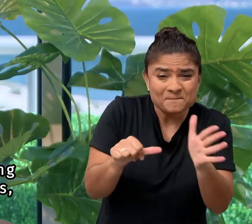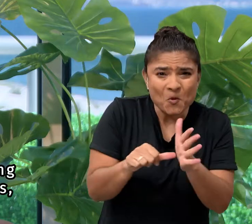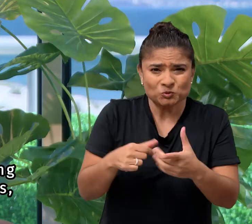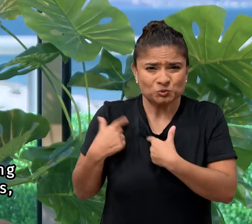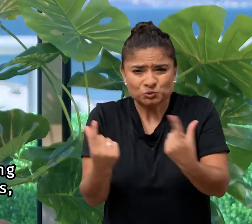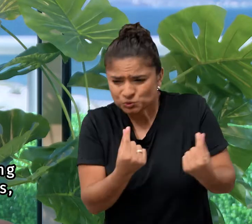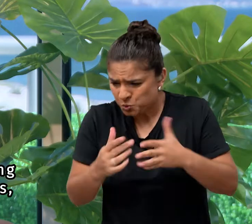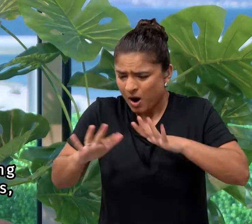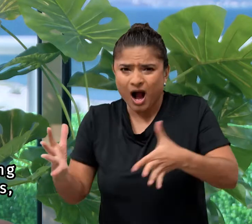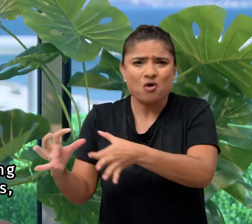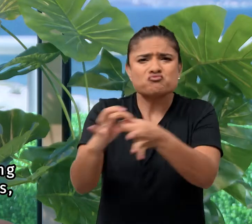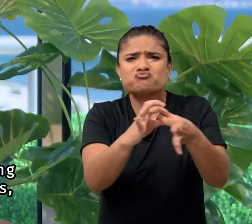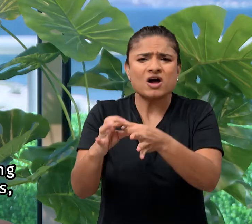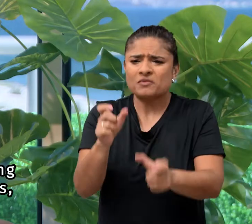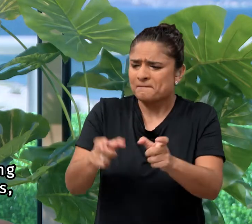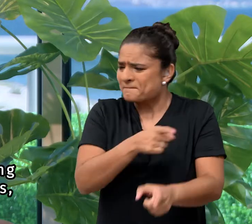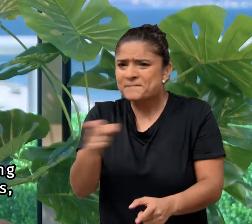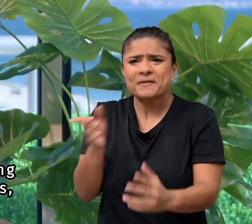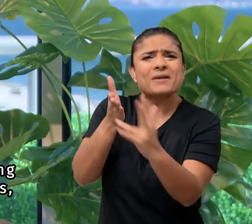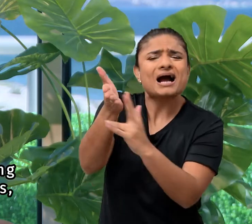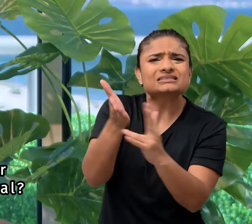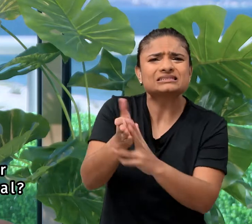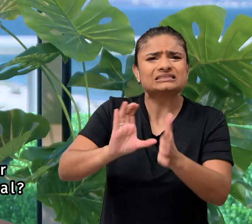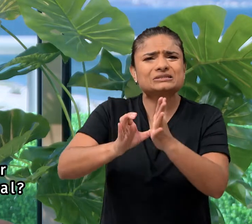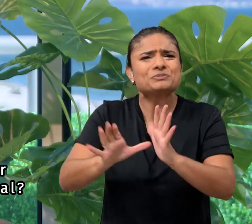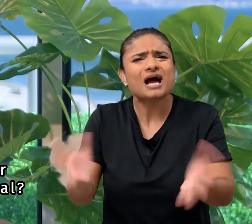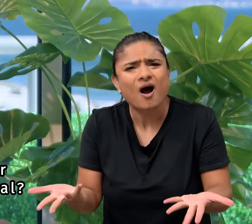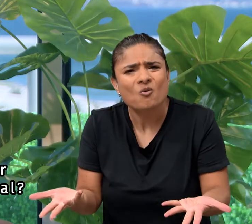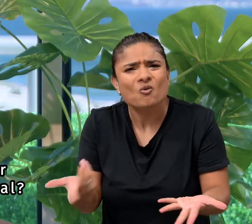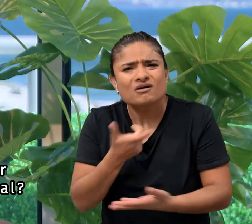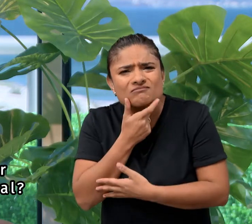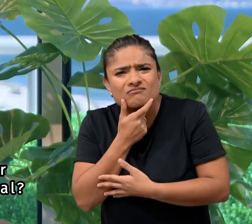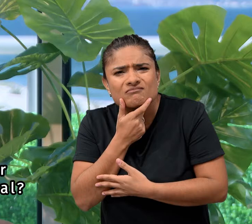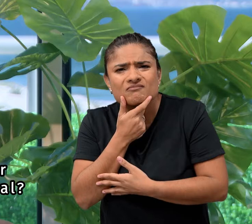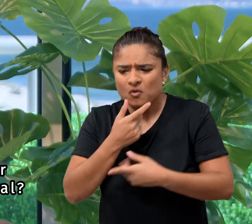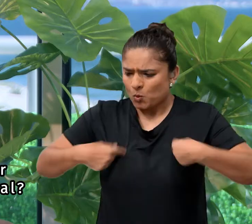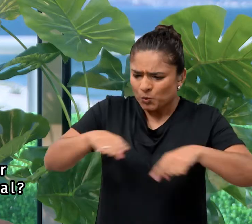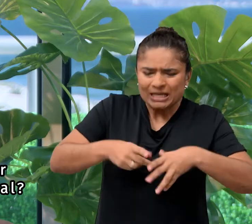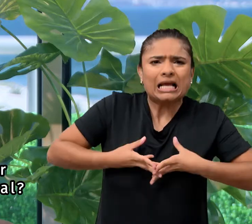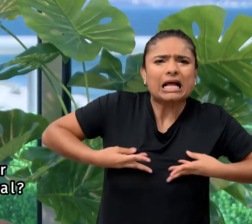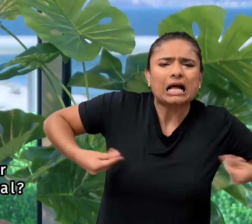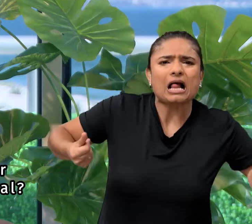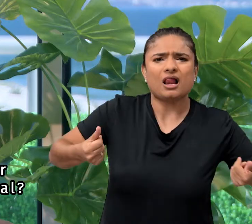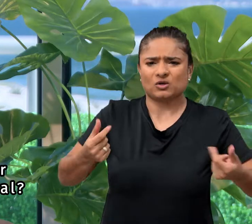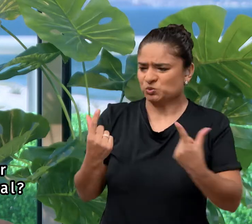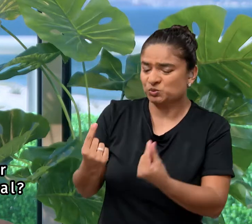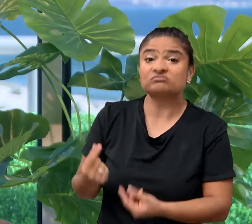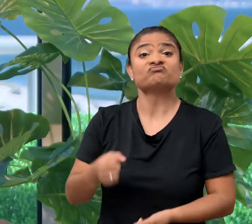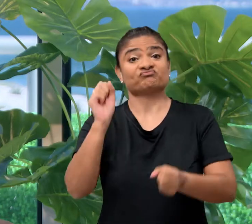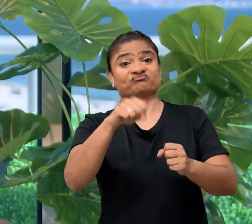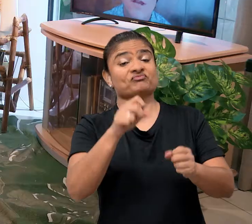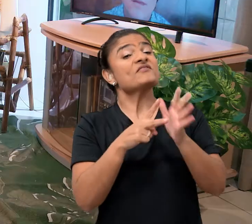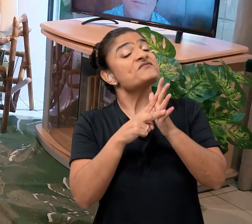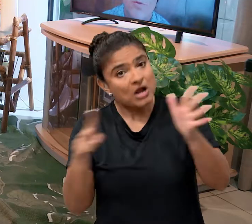or relevant is having access to persons with disabilities within the rehabilitation team for the healing process of the individual?